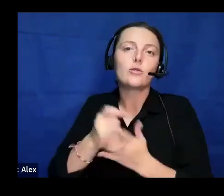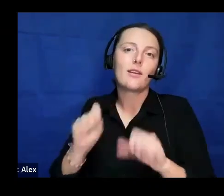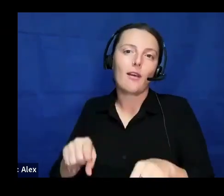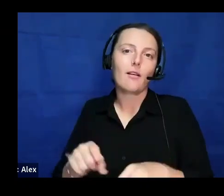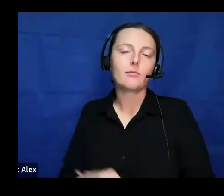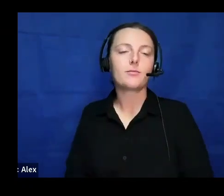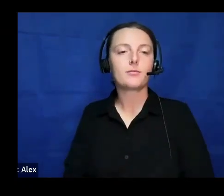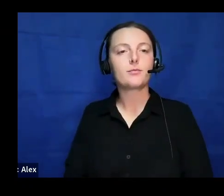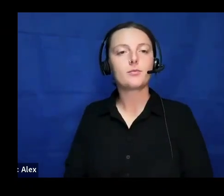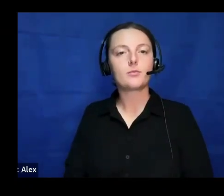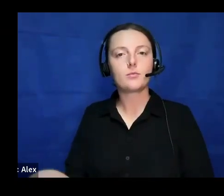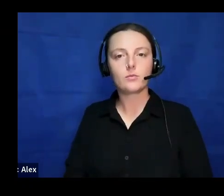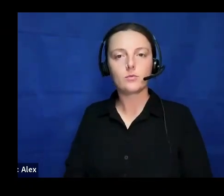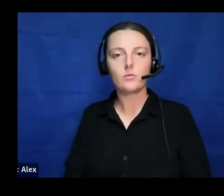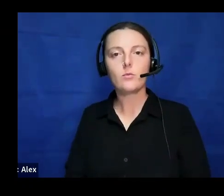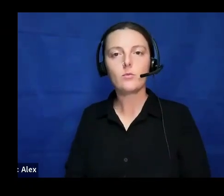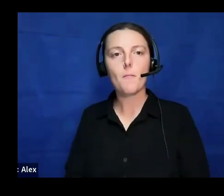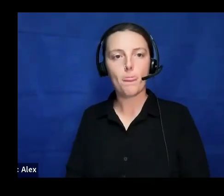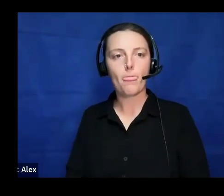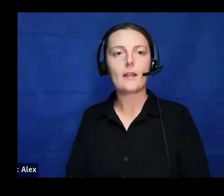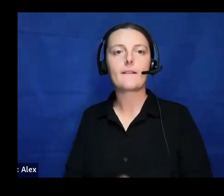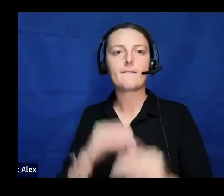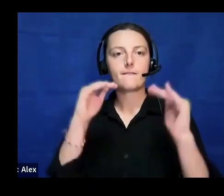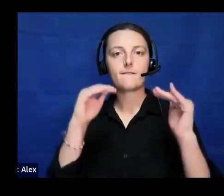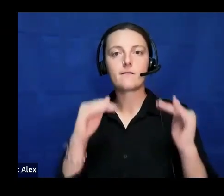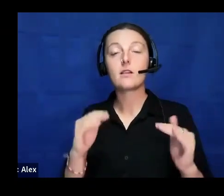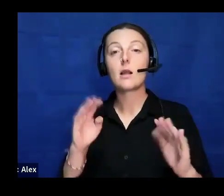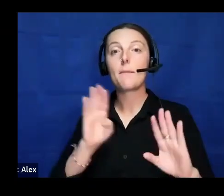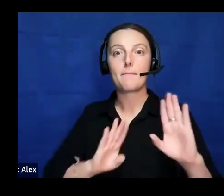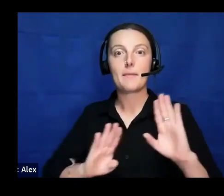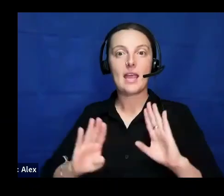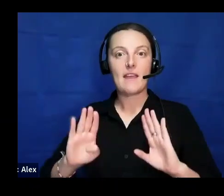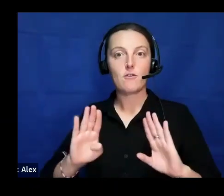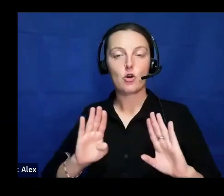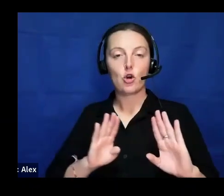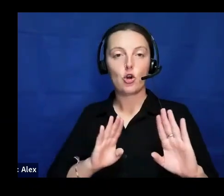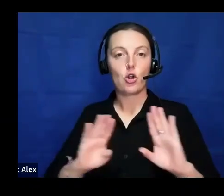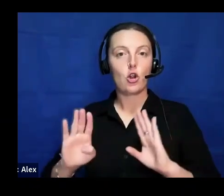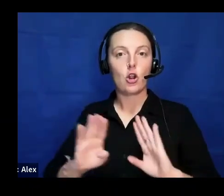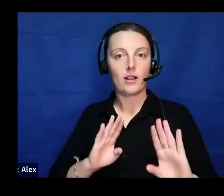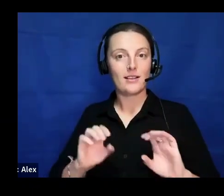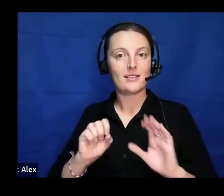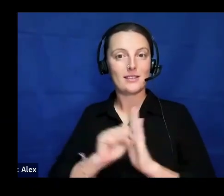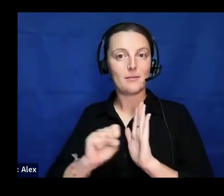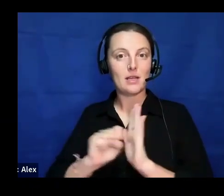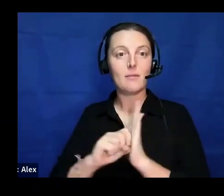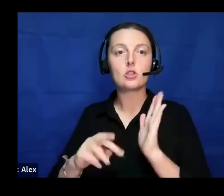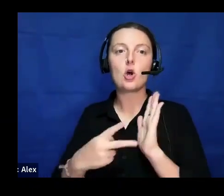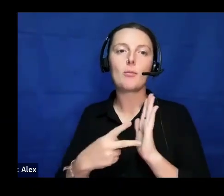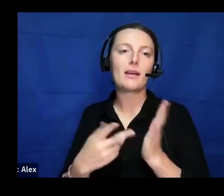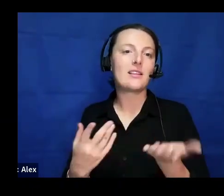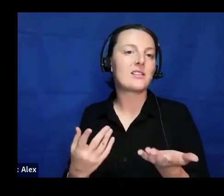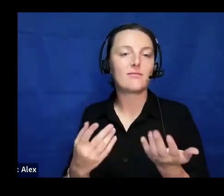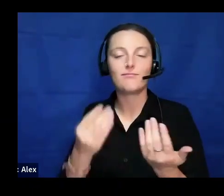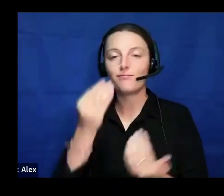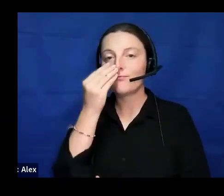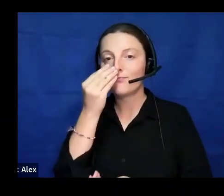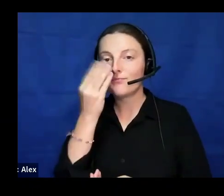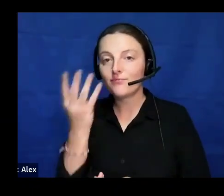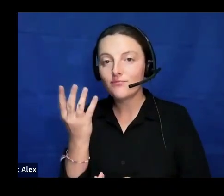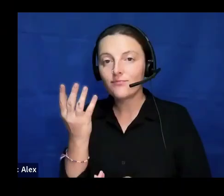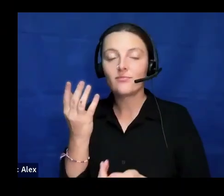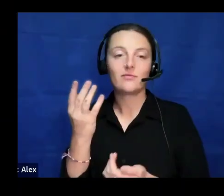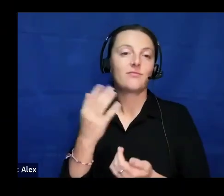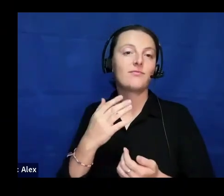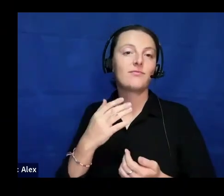Then we have behavioral symptoms. So these are things like loss of interest or pleasure in activities, withdrawal from